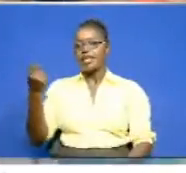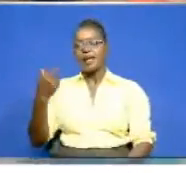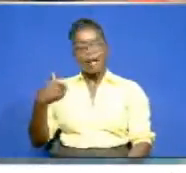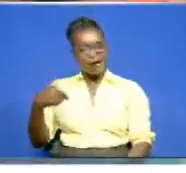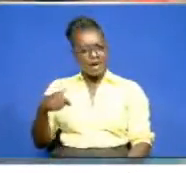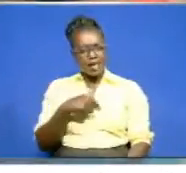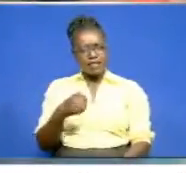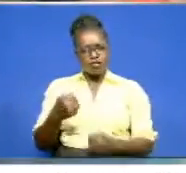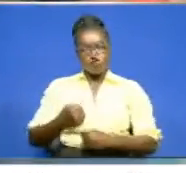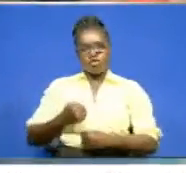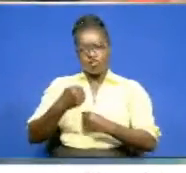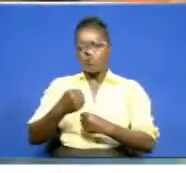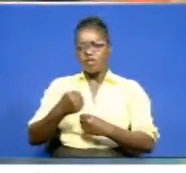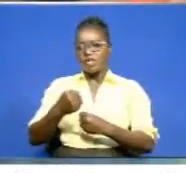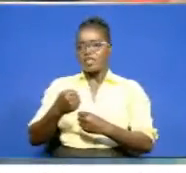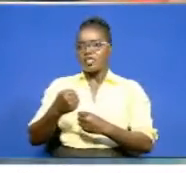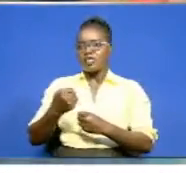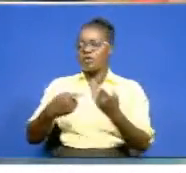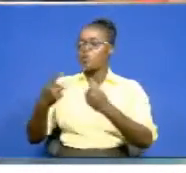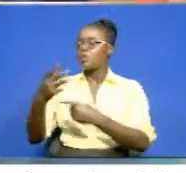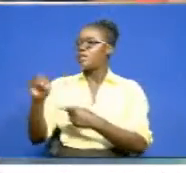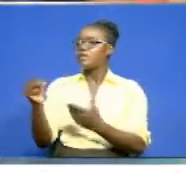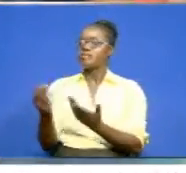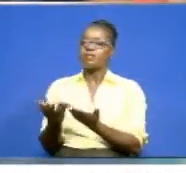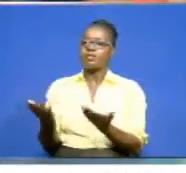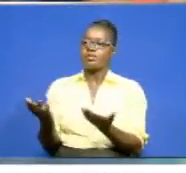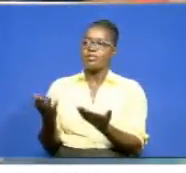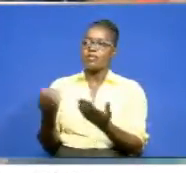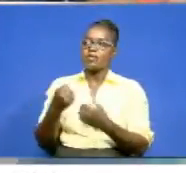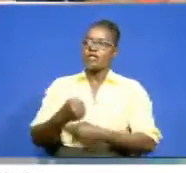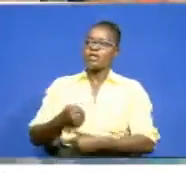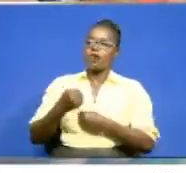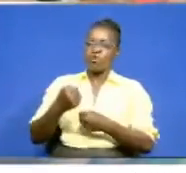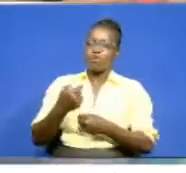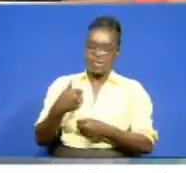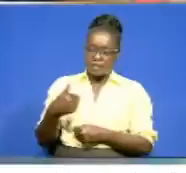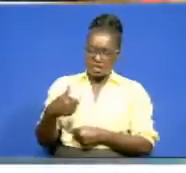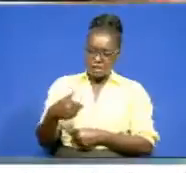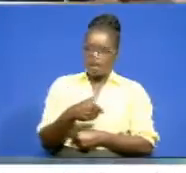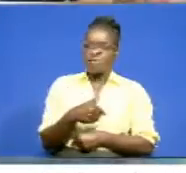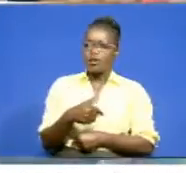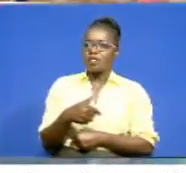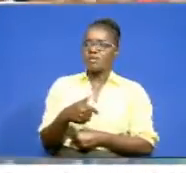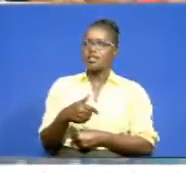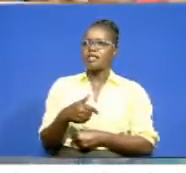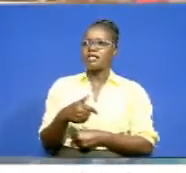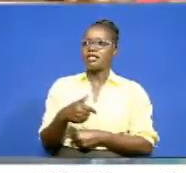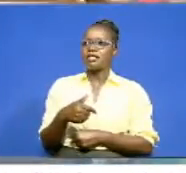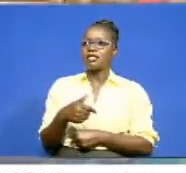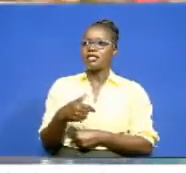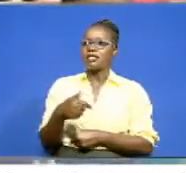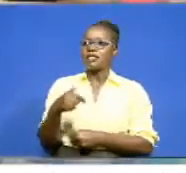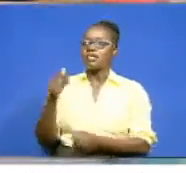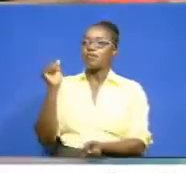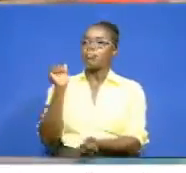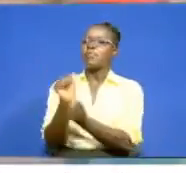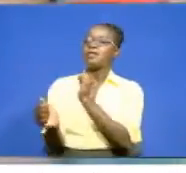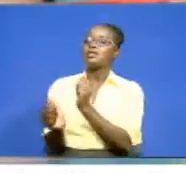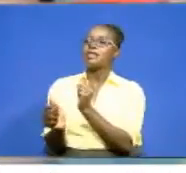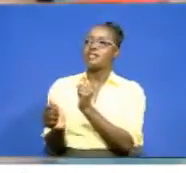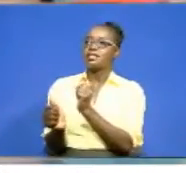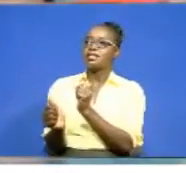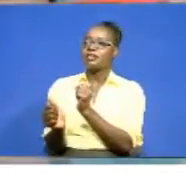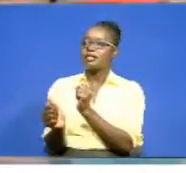so confident that we'll beat Mozambique. So our overconfidence, that is what that punished, that costed